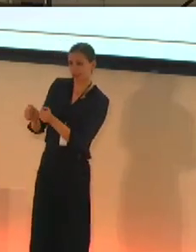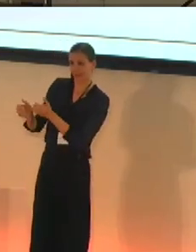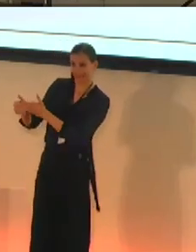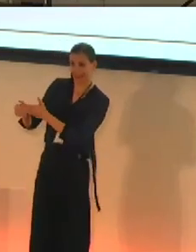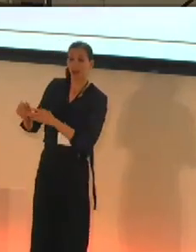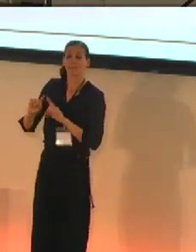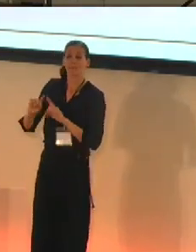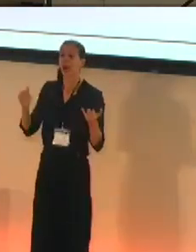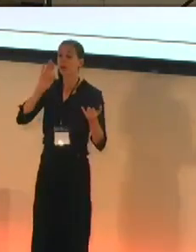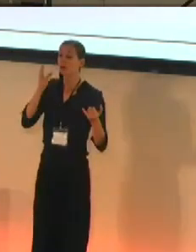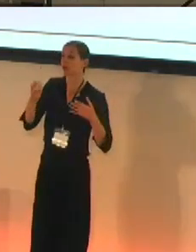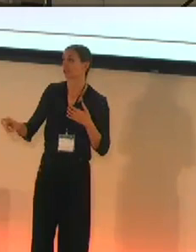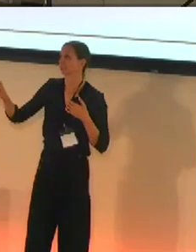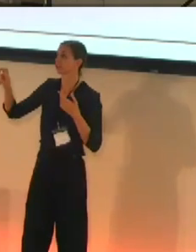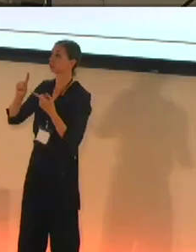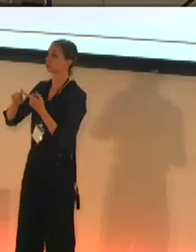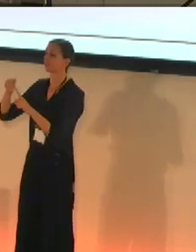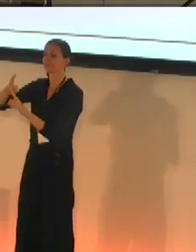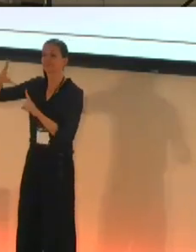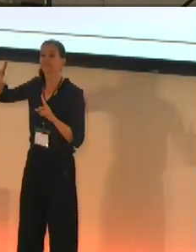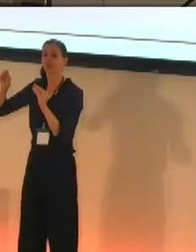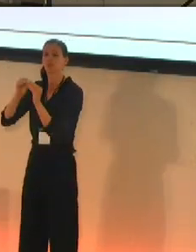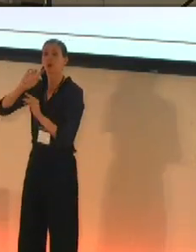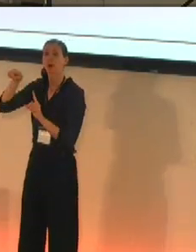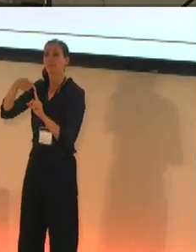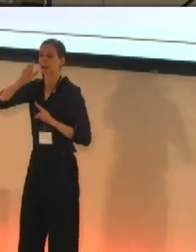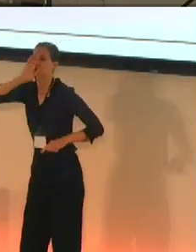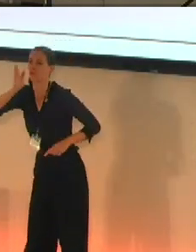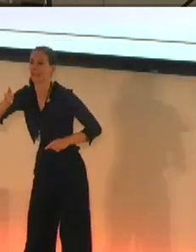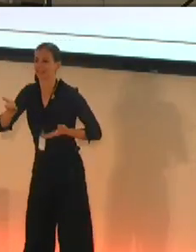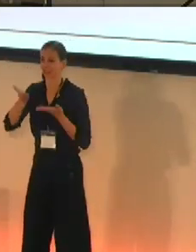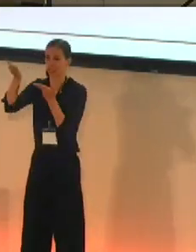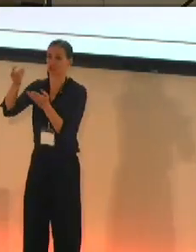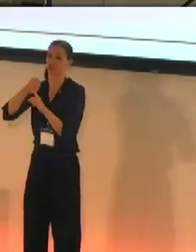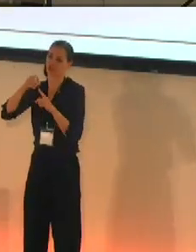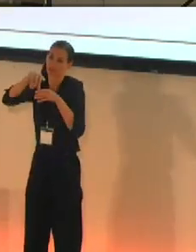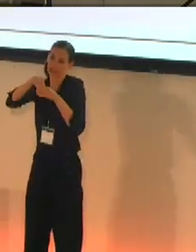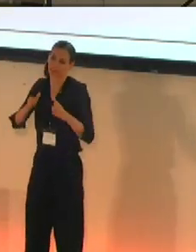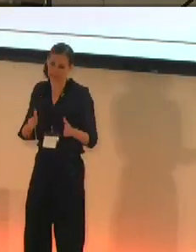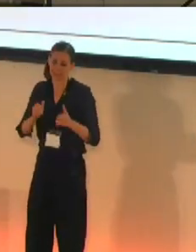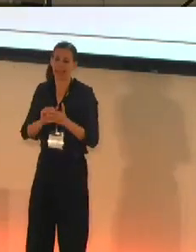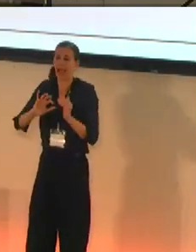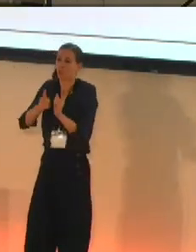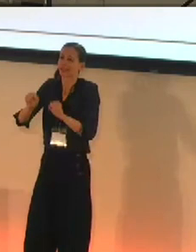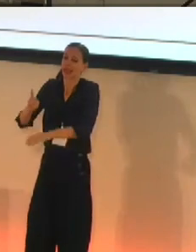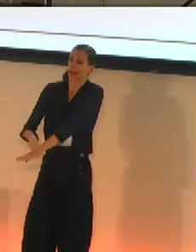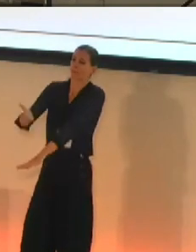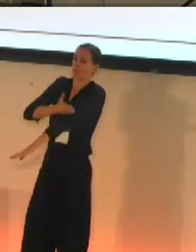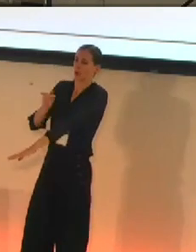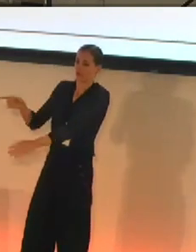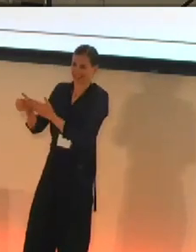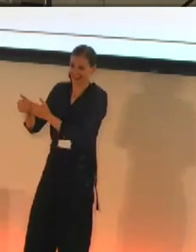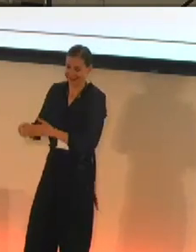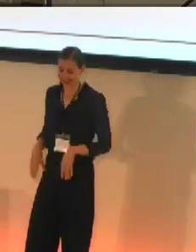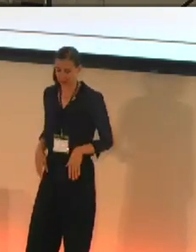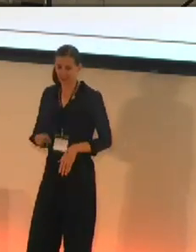going to transition into telling you guys a bit more about the direct suggestions that participants gave us on how to improve the guide and general reflections